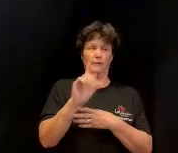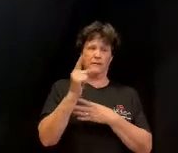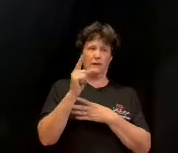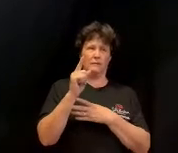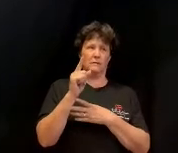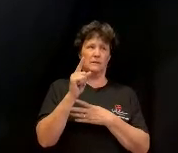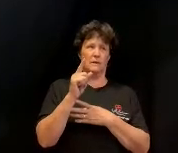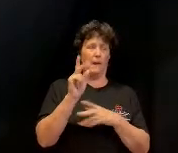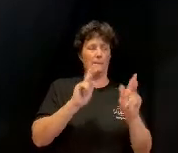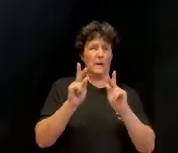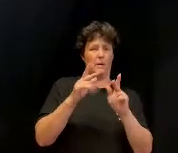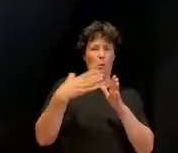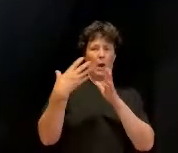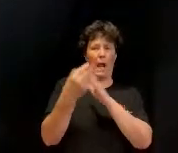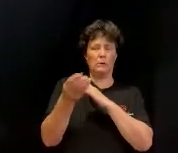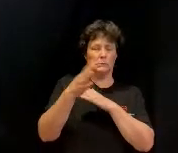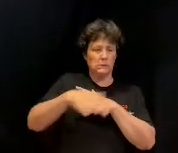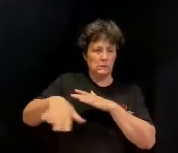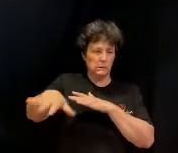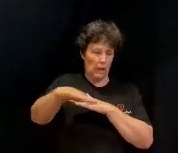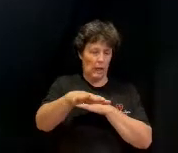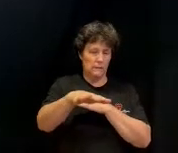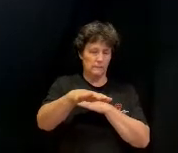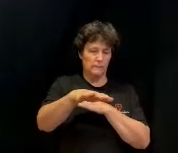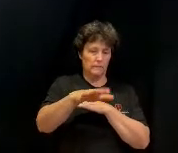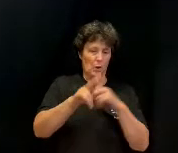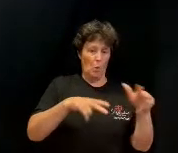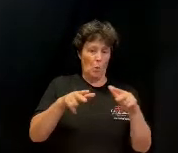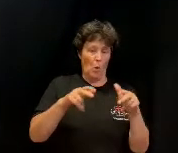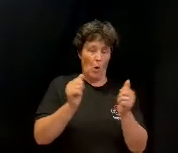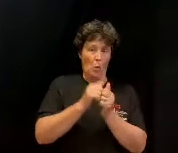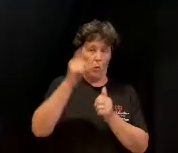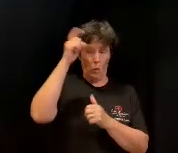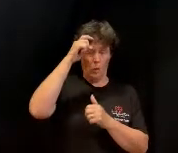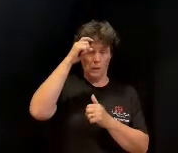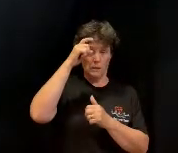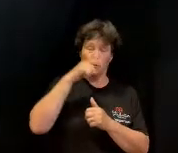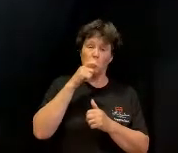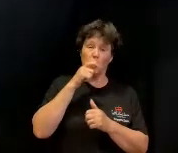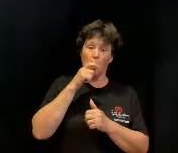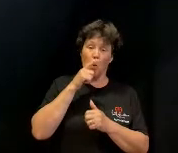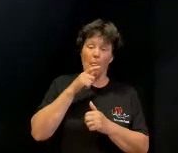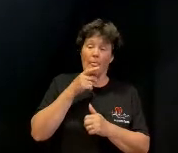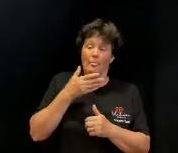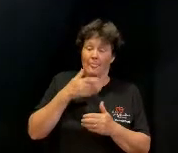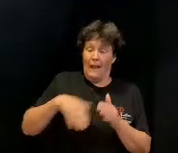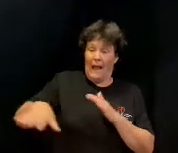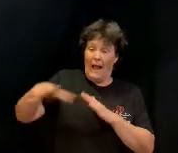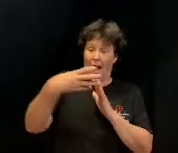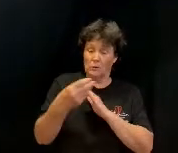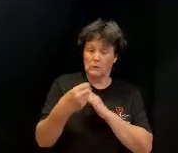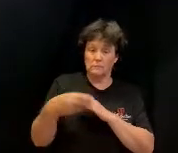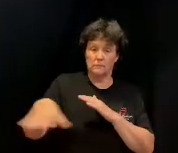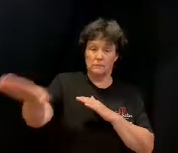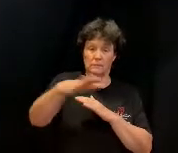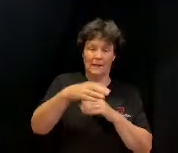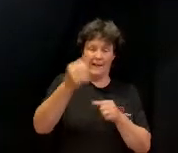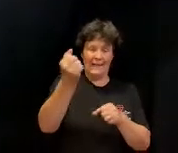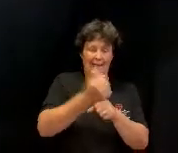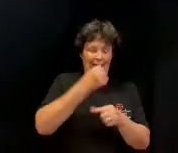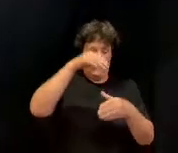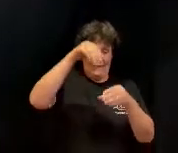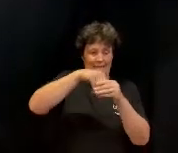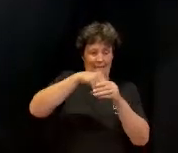on the outside, right? That's what he says. Walk in wisdom toward those who are outside. See, get inside the outsider's